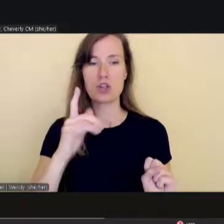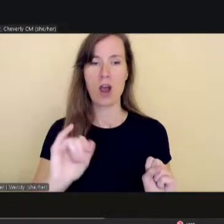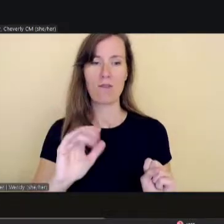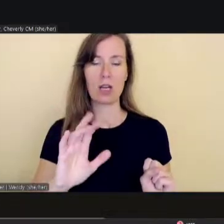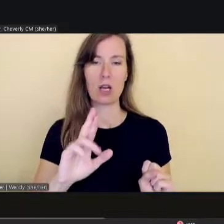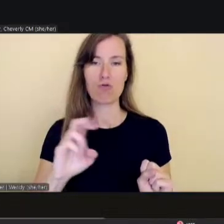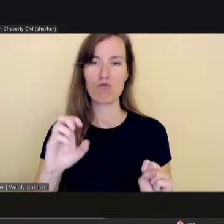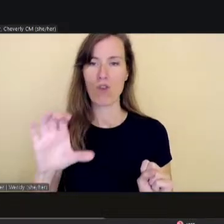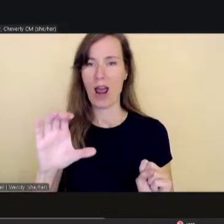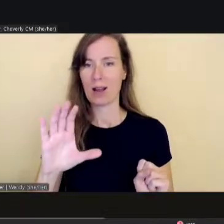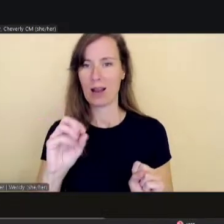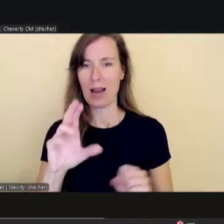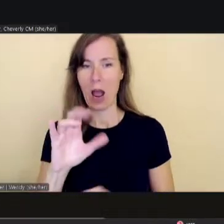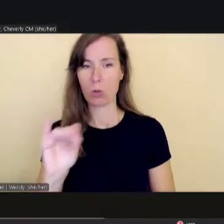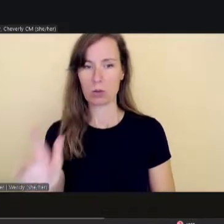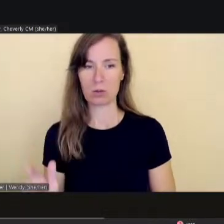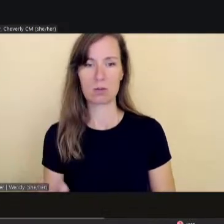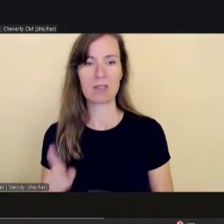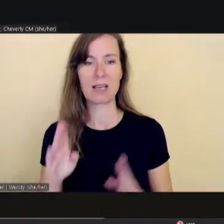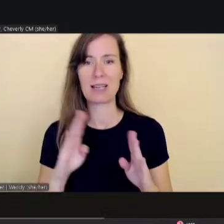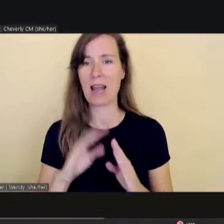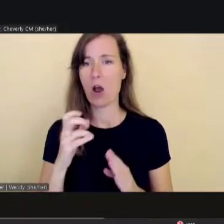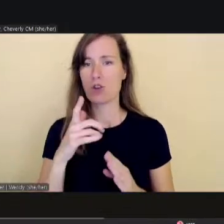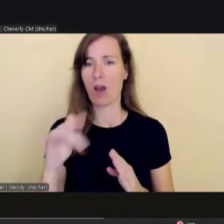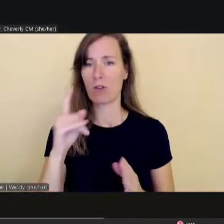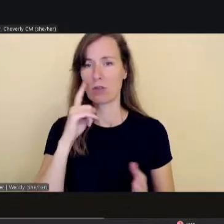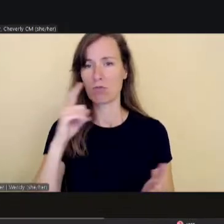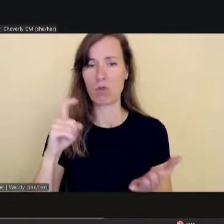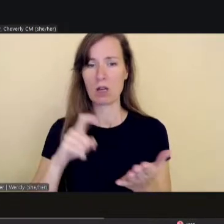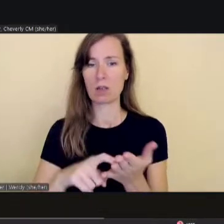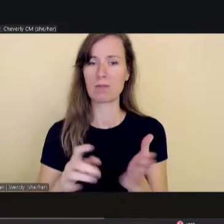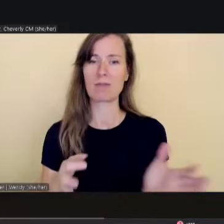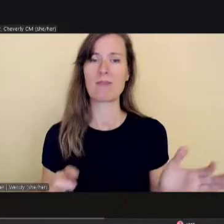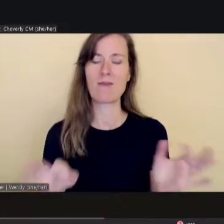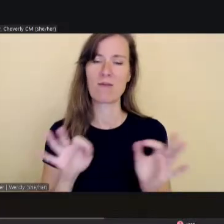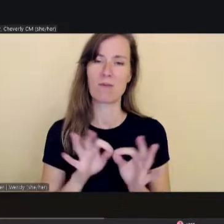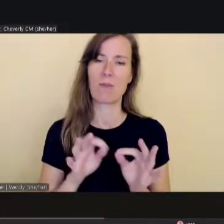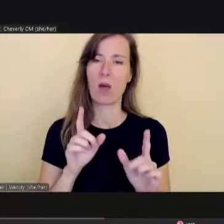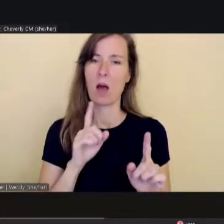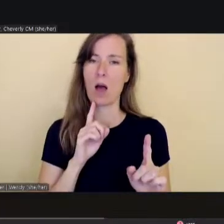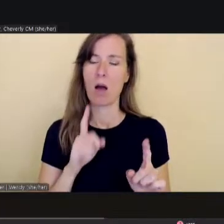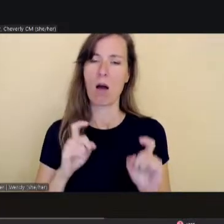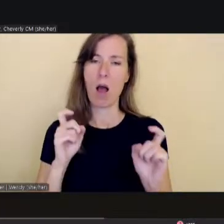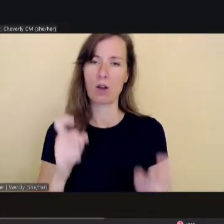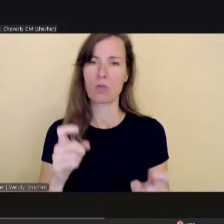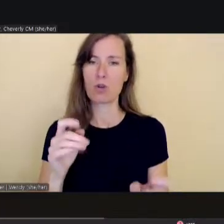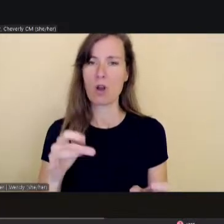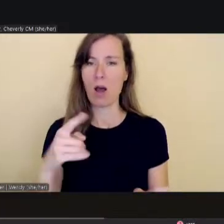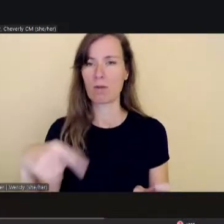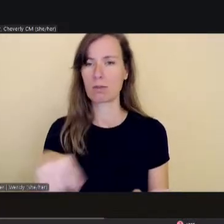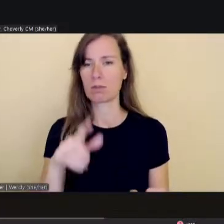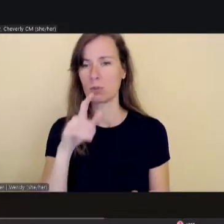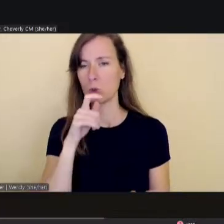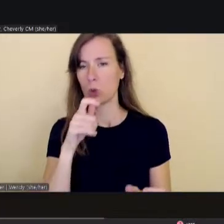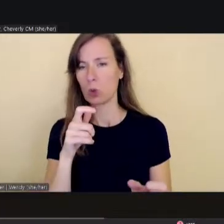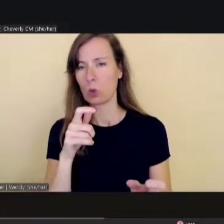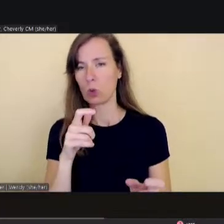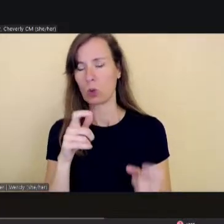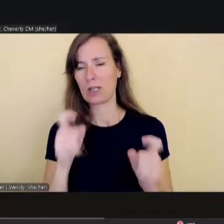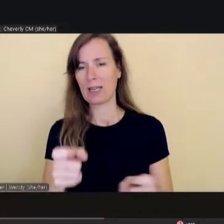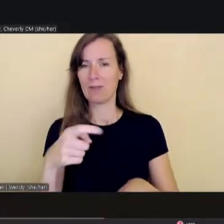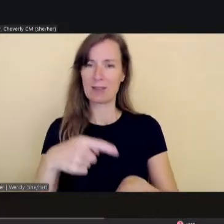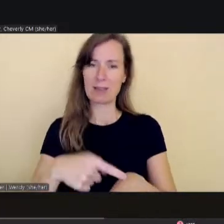Cheverly recognizes the invaluable contributions of those who dedicate their time, leadership, and service to strengthening